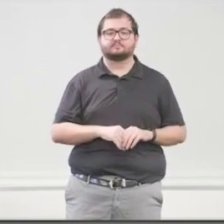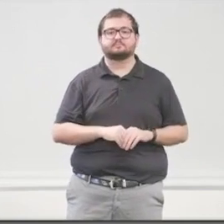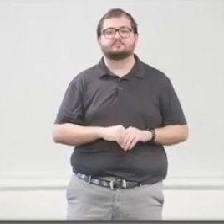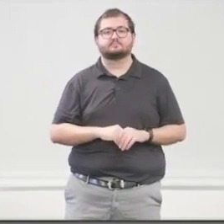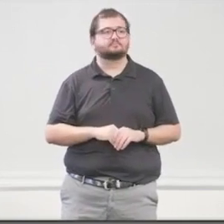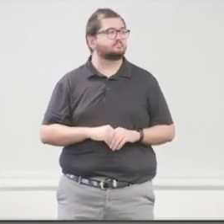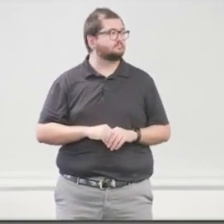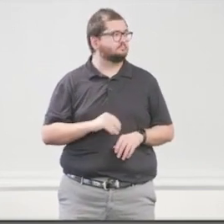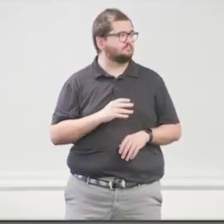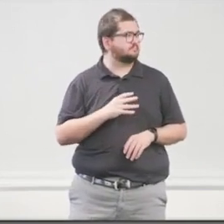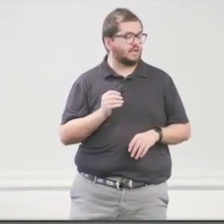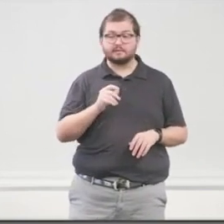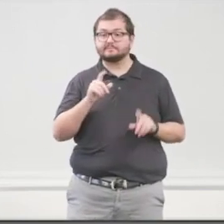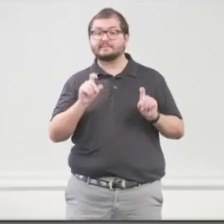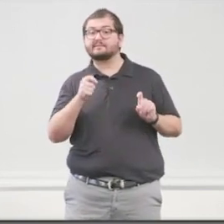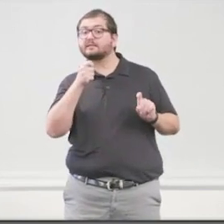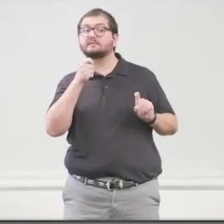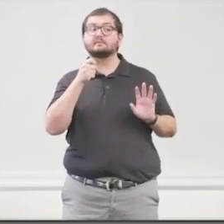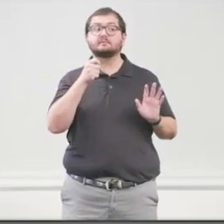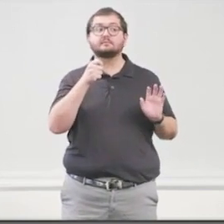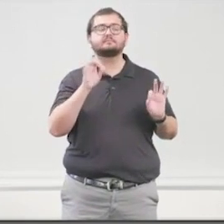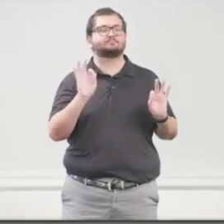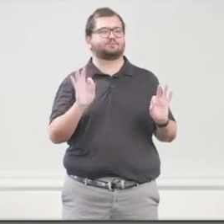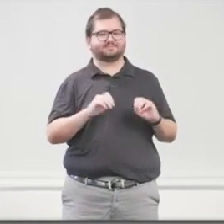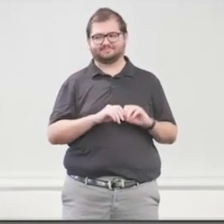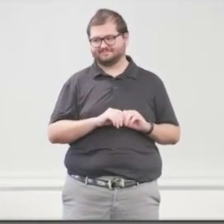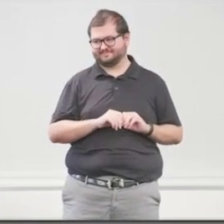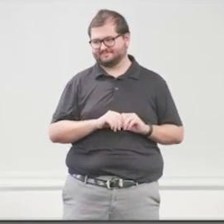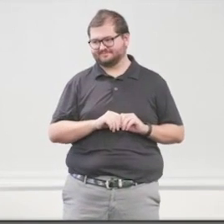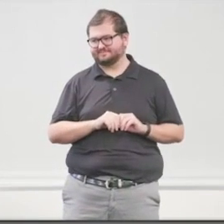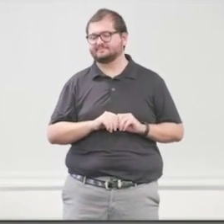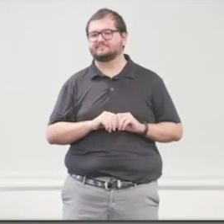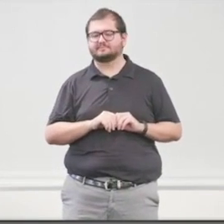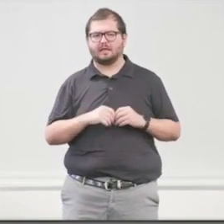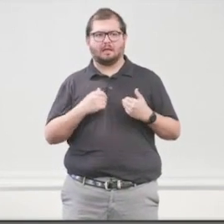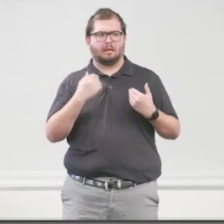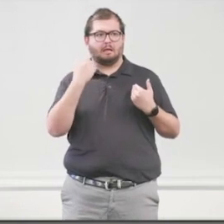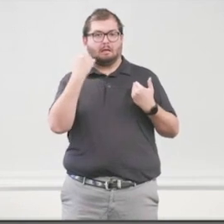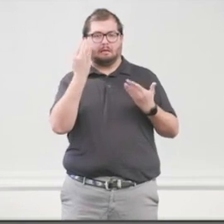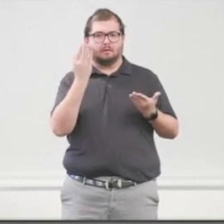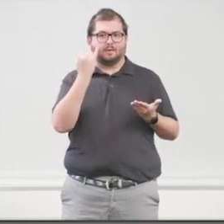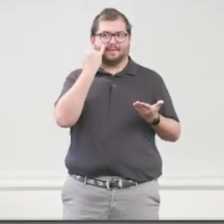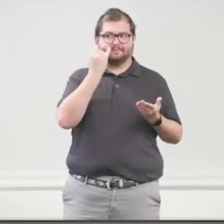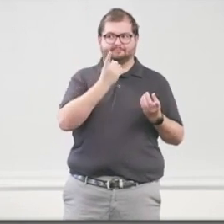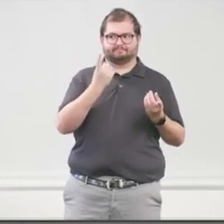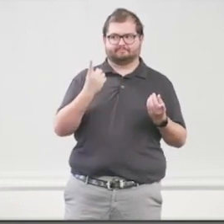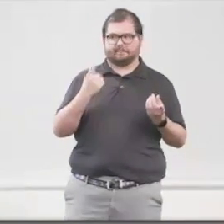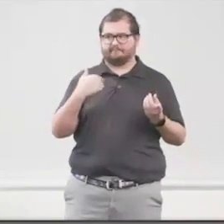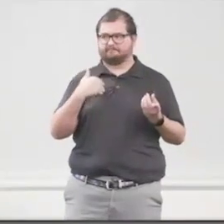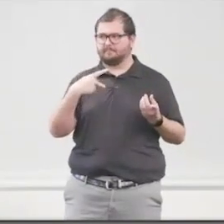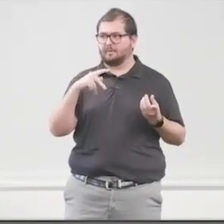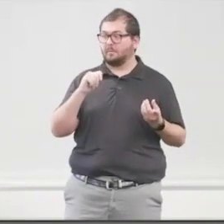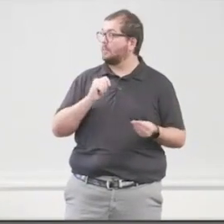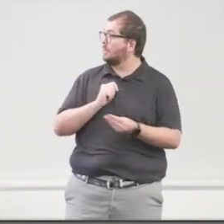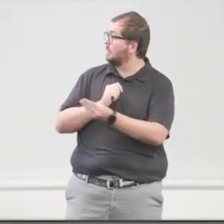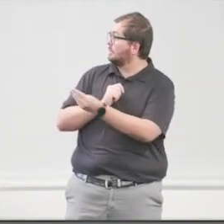Sounds good. And feel free to walk around too. Yep. Awesome. And I don't know if we actually have any slides here. I'll advance to the next one and see what's up there.